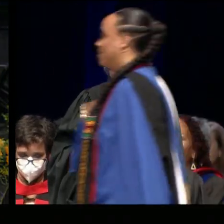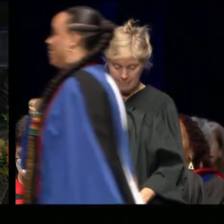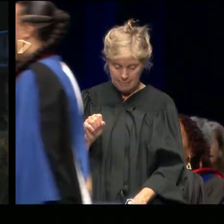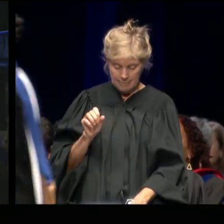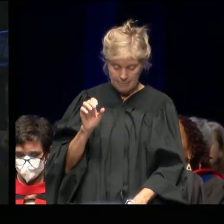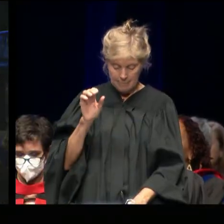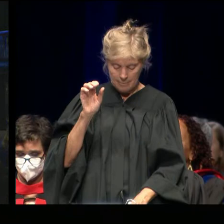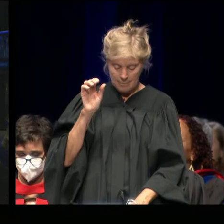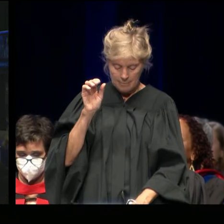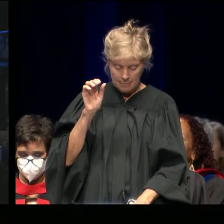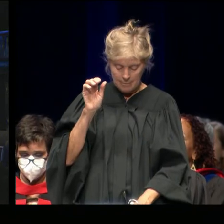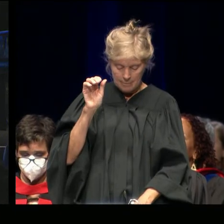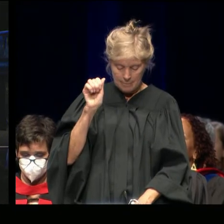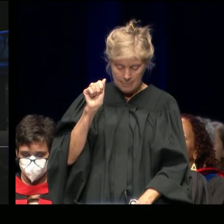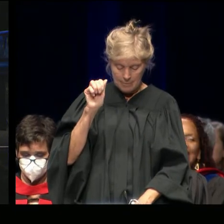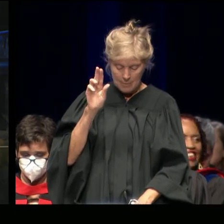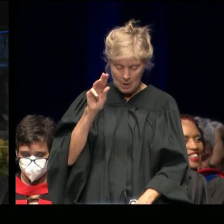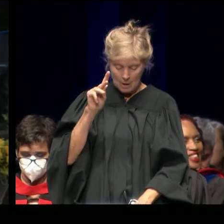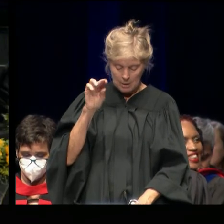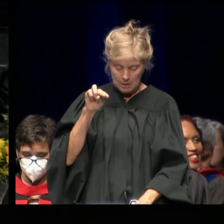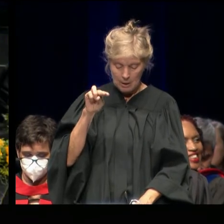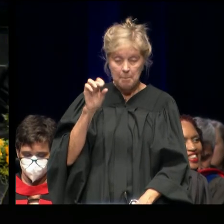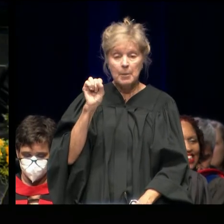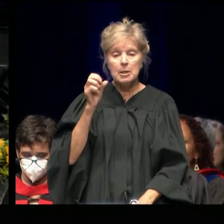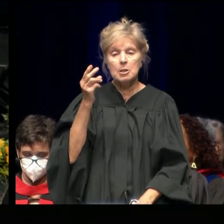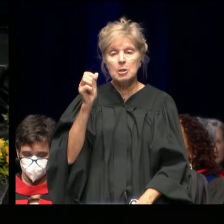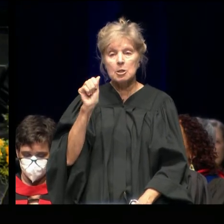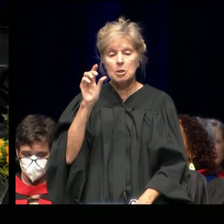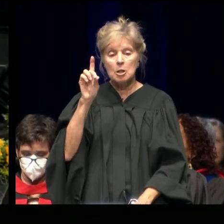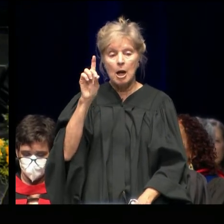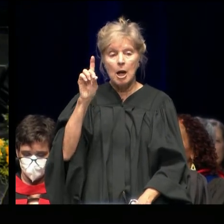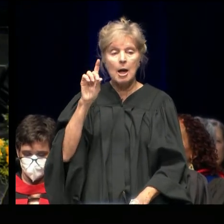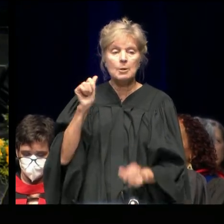Autumn Shad with distinction.